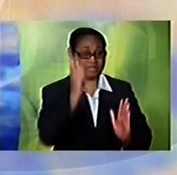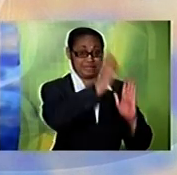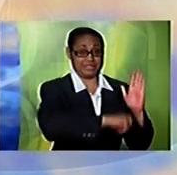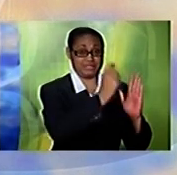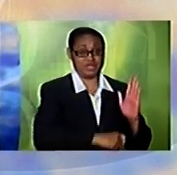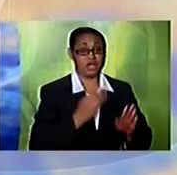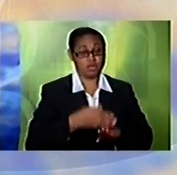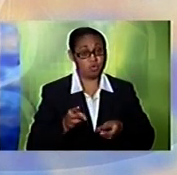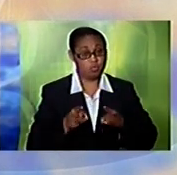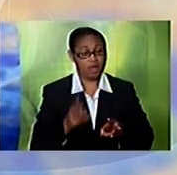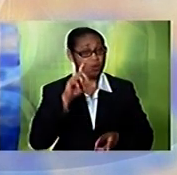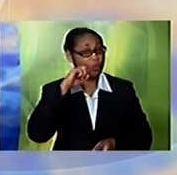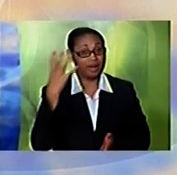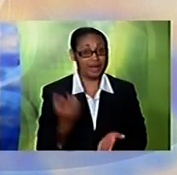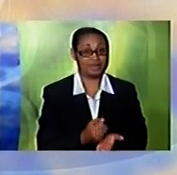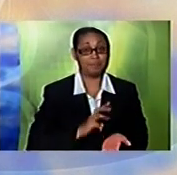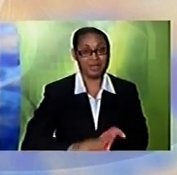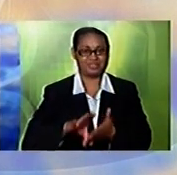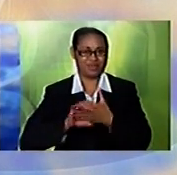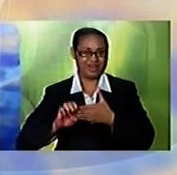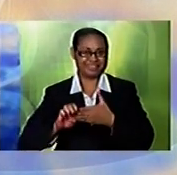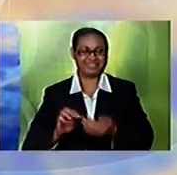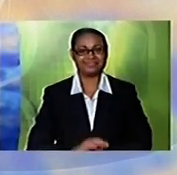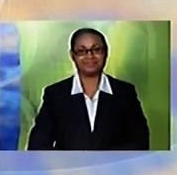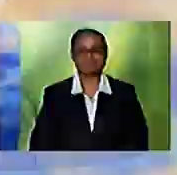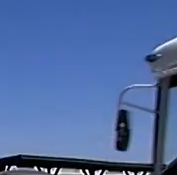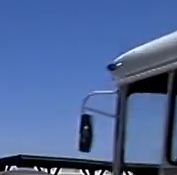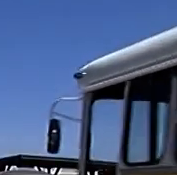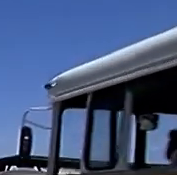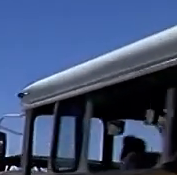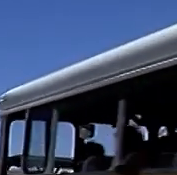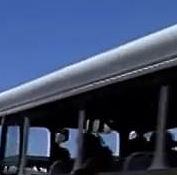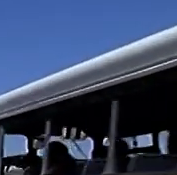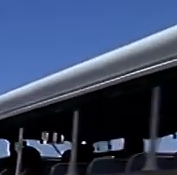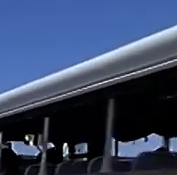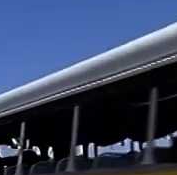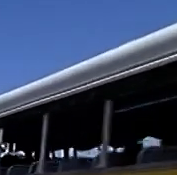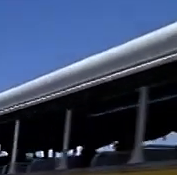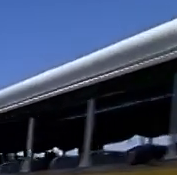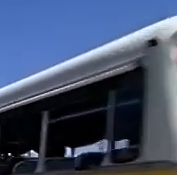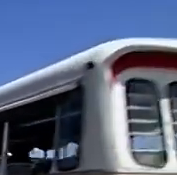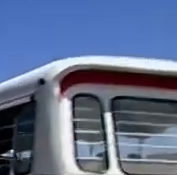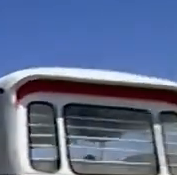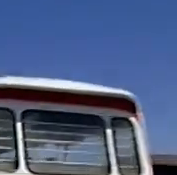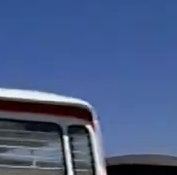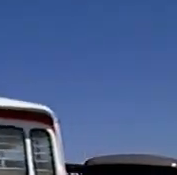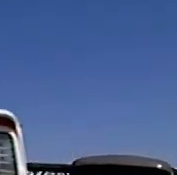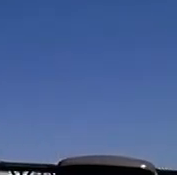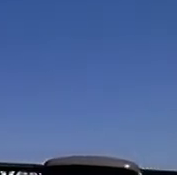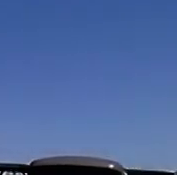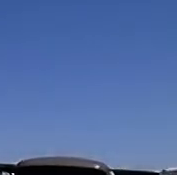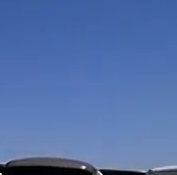new system is going to help capture millions of dollars. Since the bus industry in Fiji currently serves